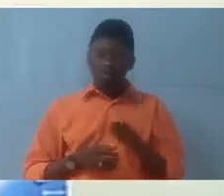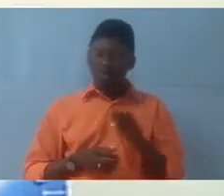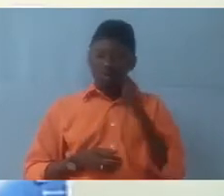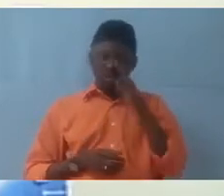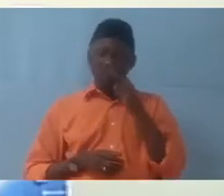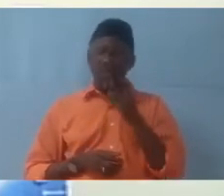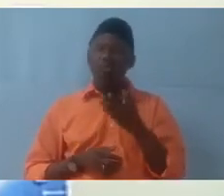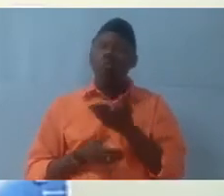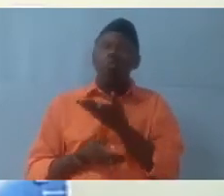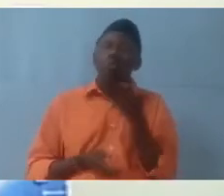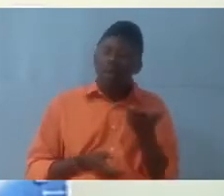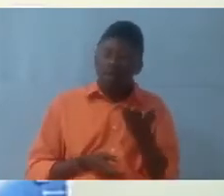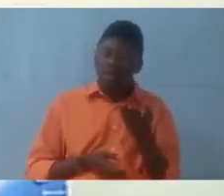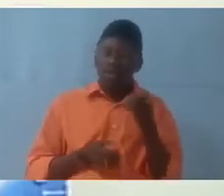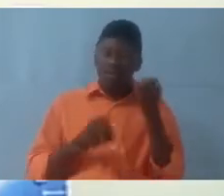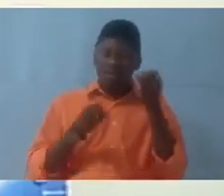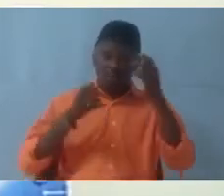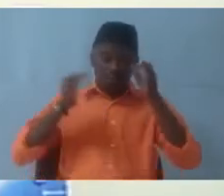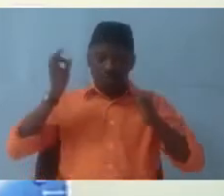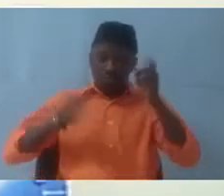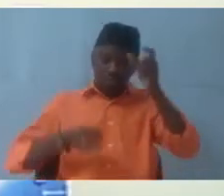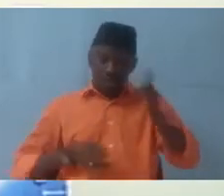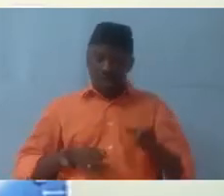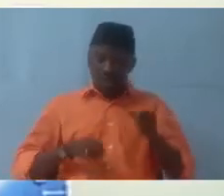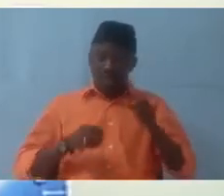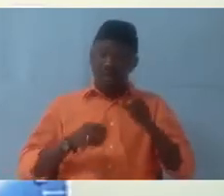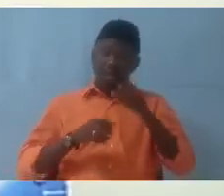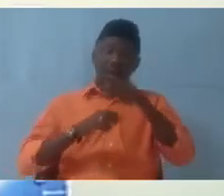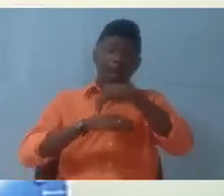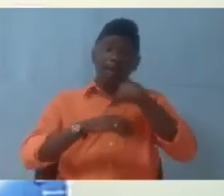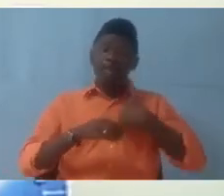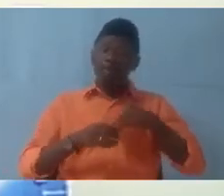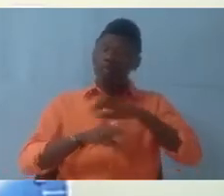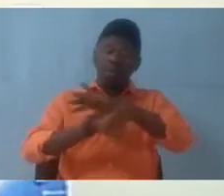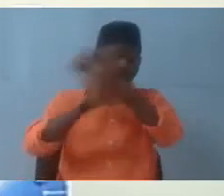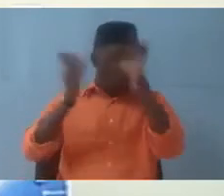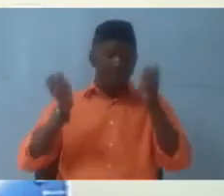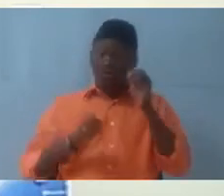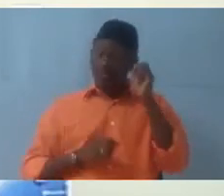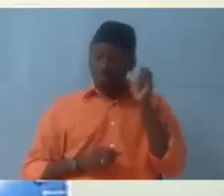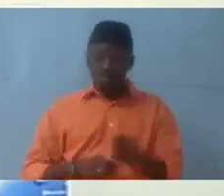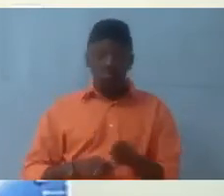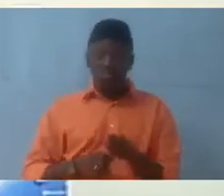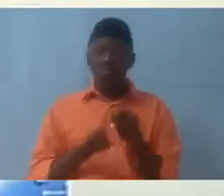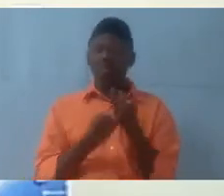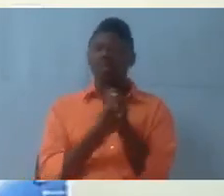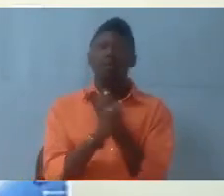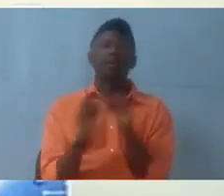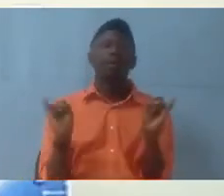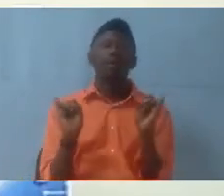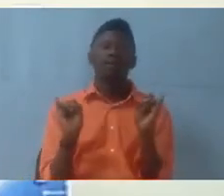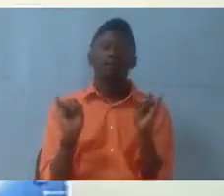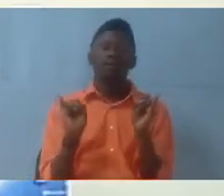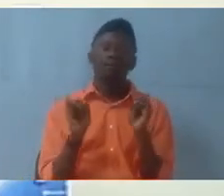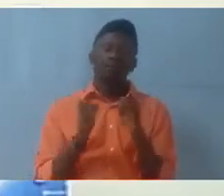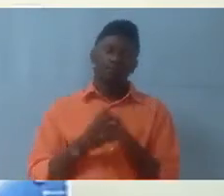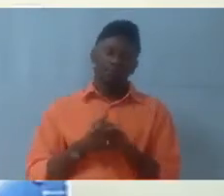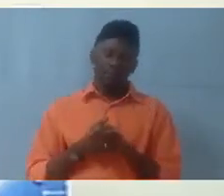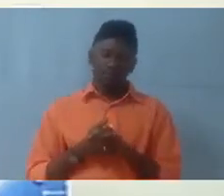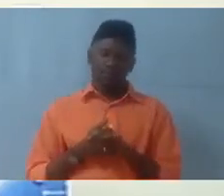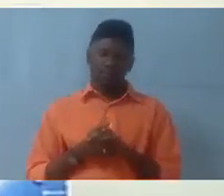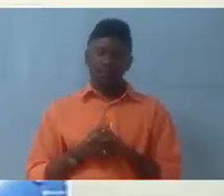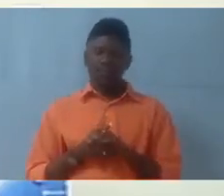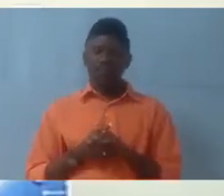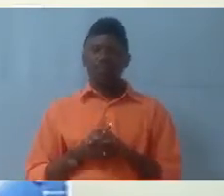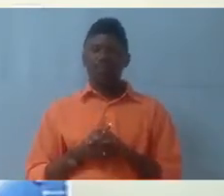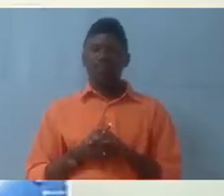be independent absolutely. Té témen nak am nañ nak dalil lo xamné ni muy wone né judiciary bi di buntu atté kay bi fox rek muy